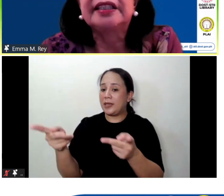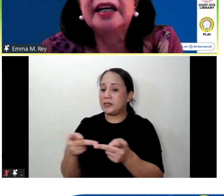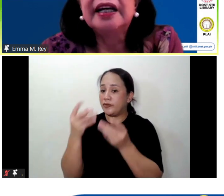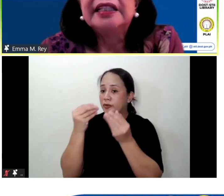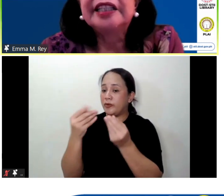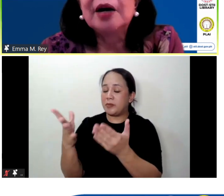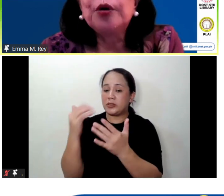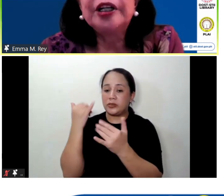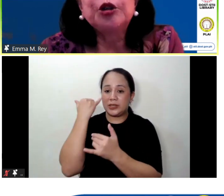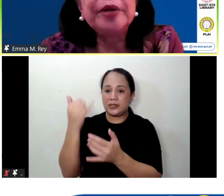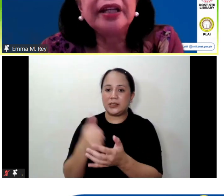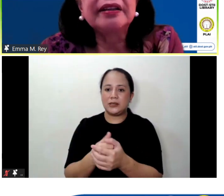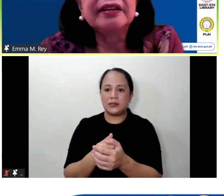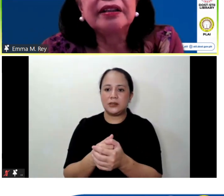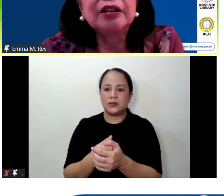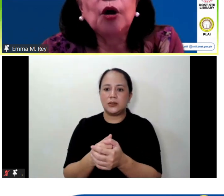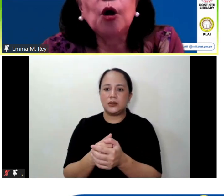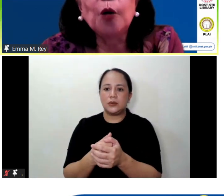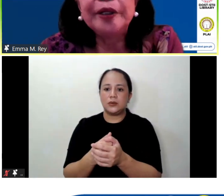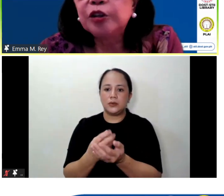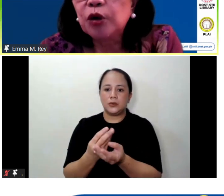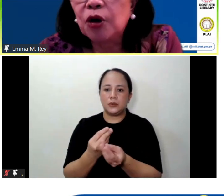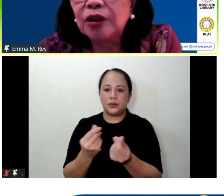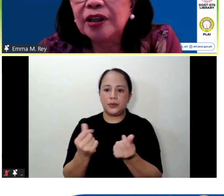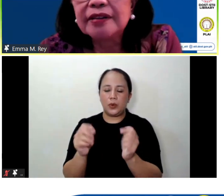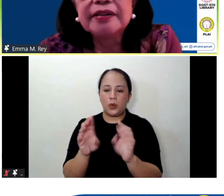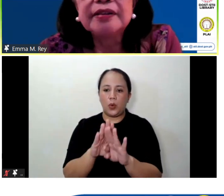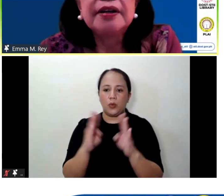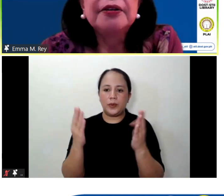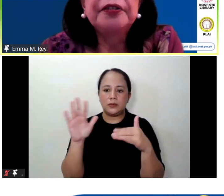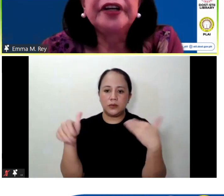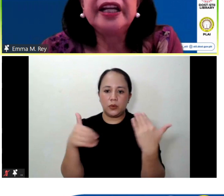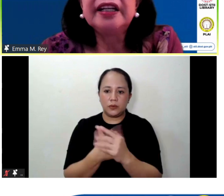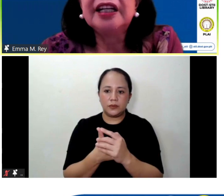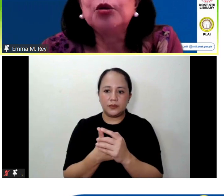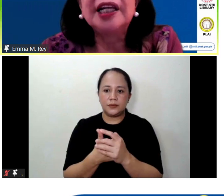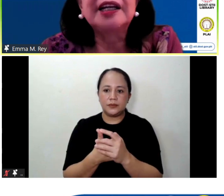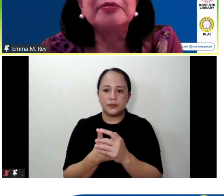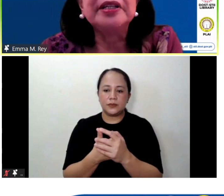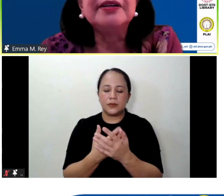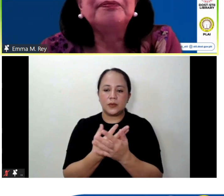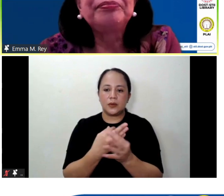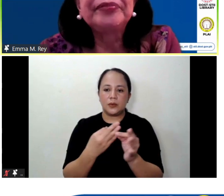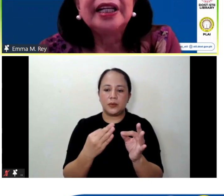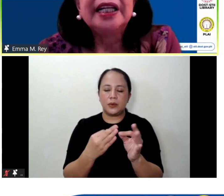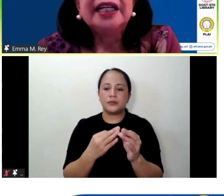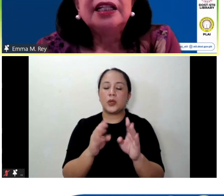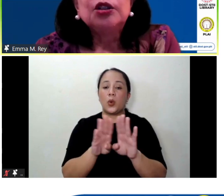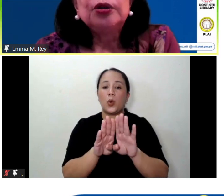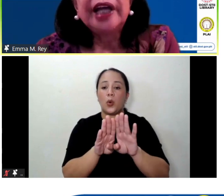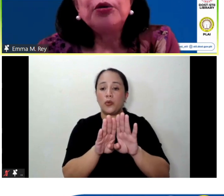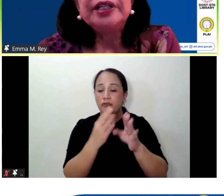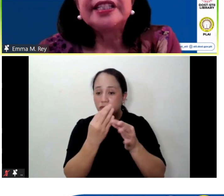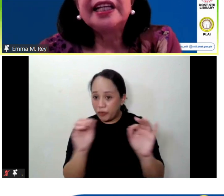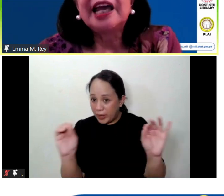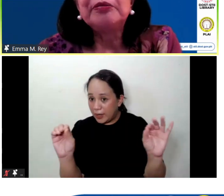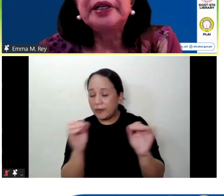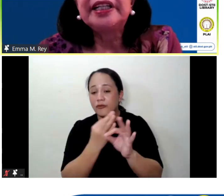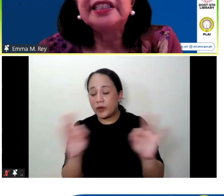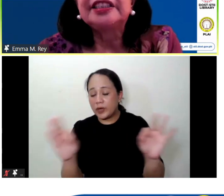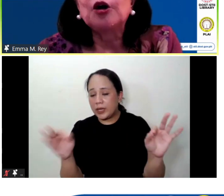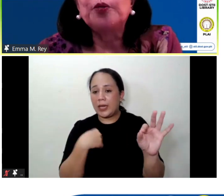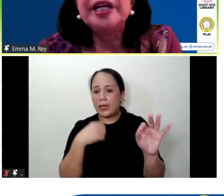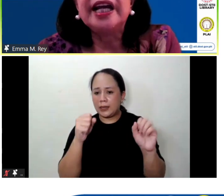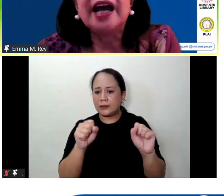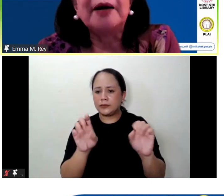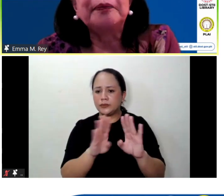ideas, somewhere to meet, open to all, free and welcoming. Today, we see